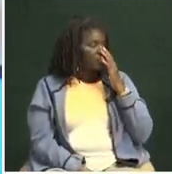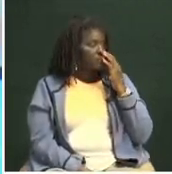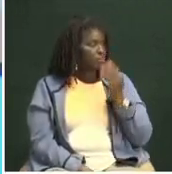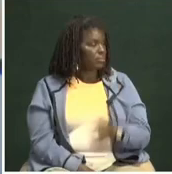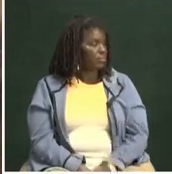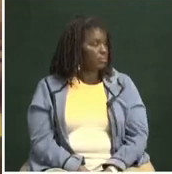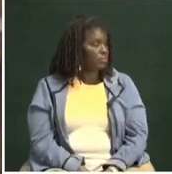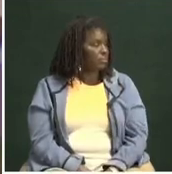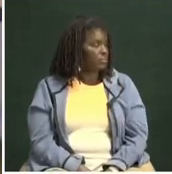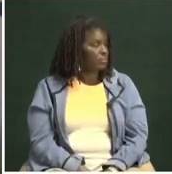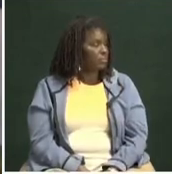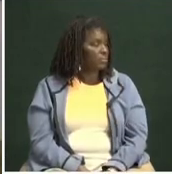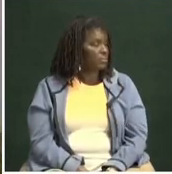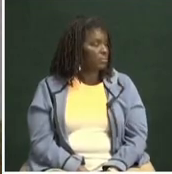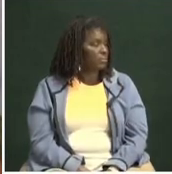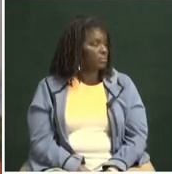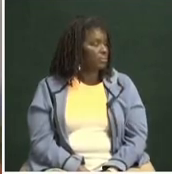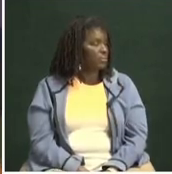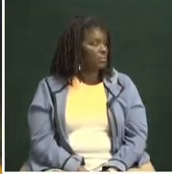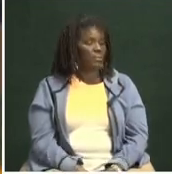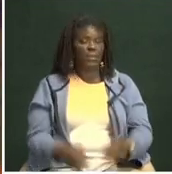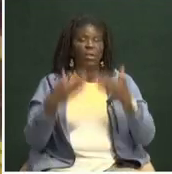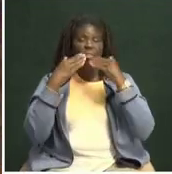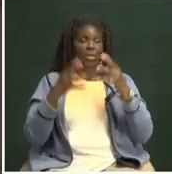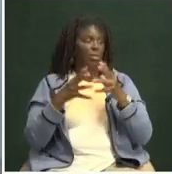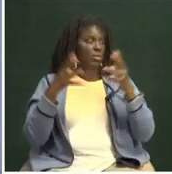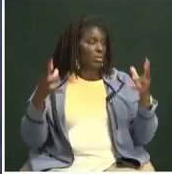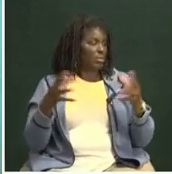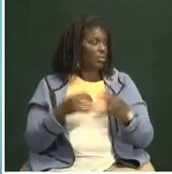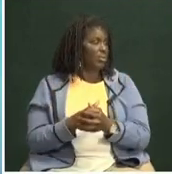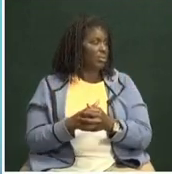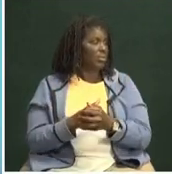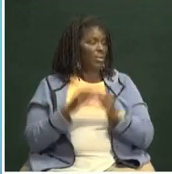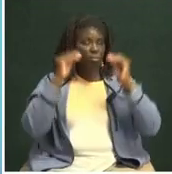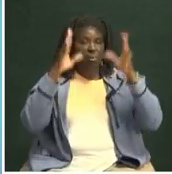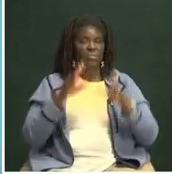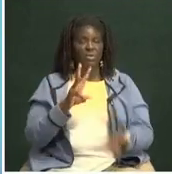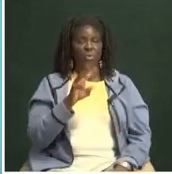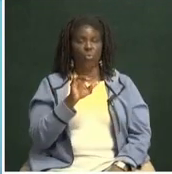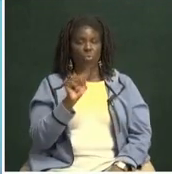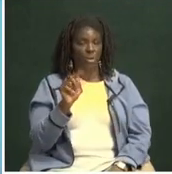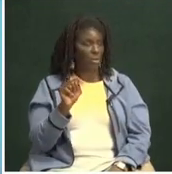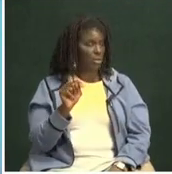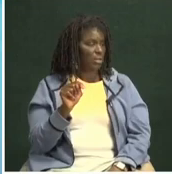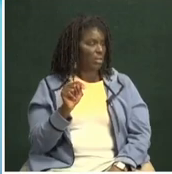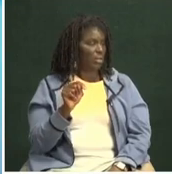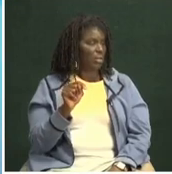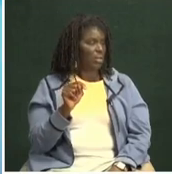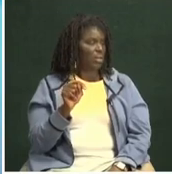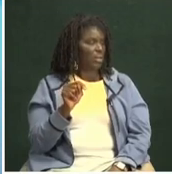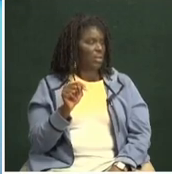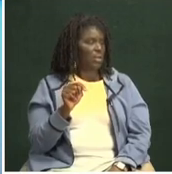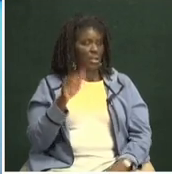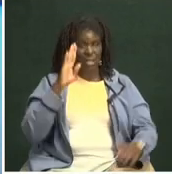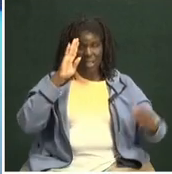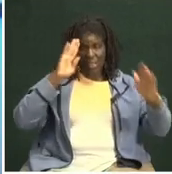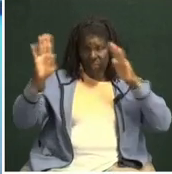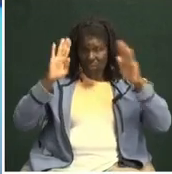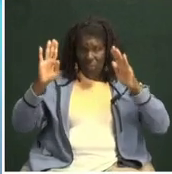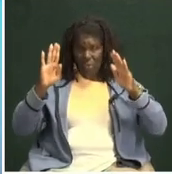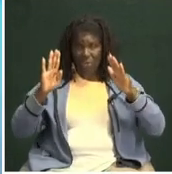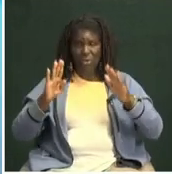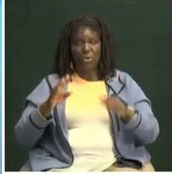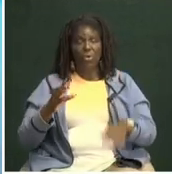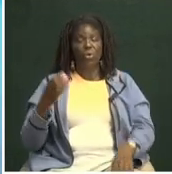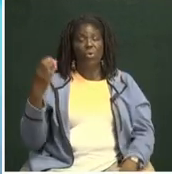Thank you very much, Professor Witt. I extend my sincere greetings to the